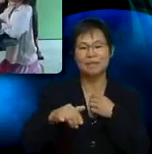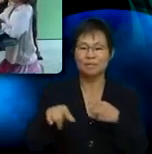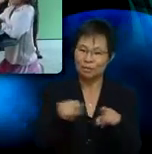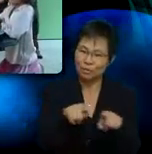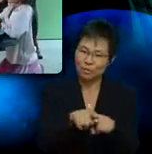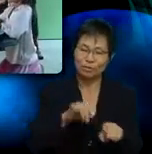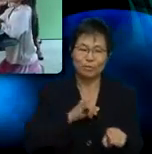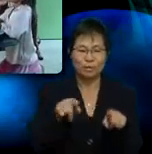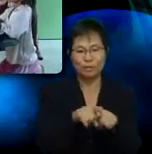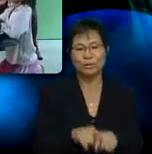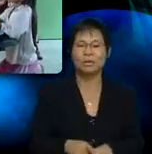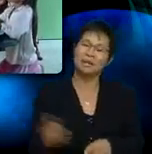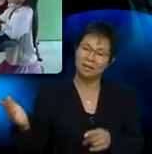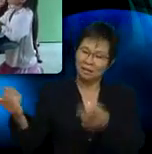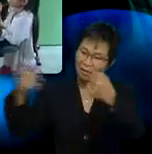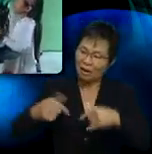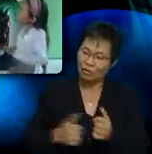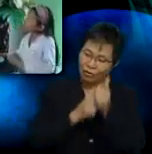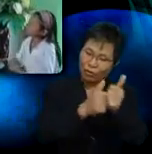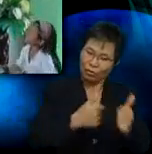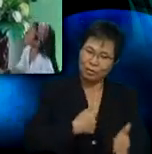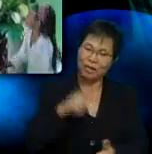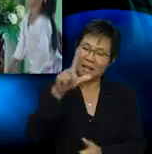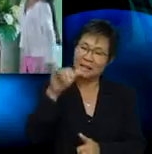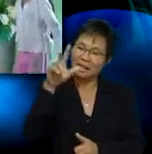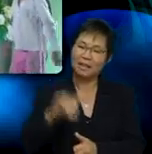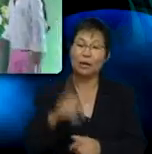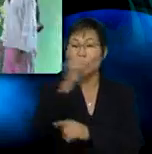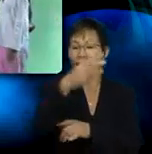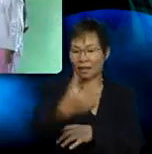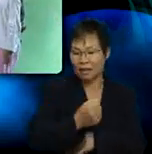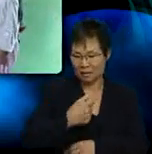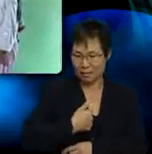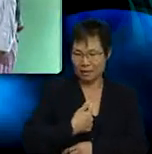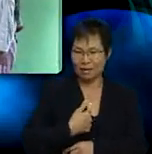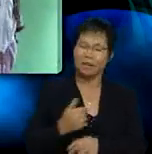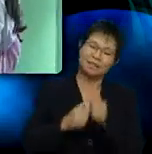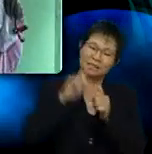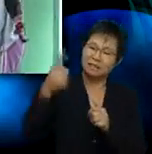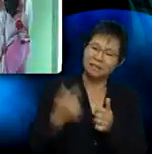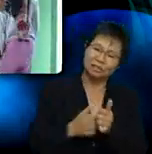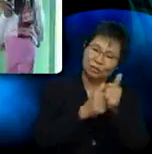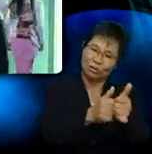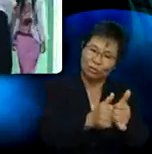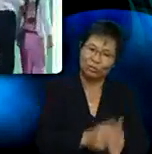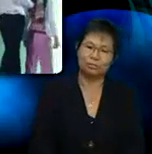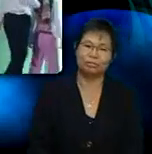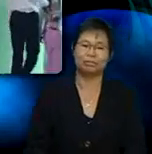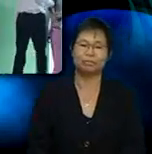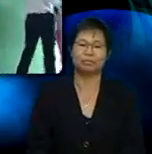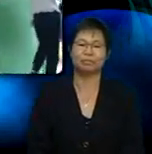me too. Come, follow me, Lily. Where are you taking me? Just follow. Come.